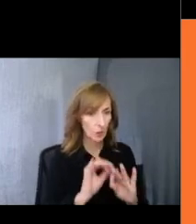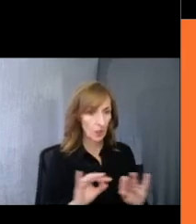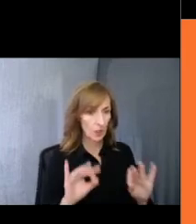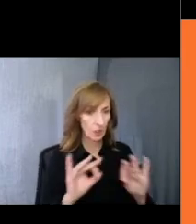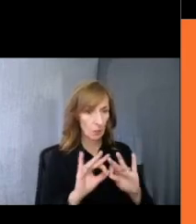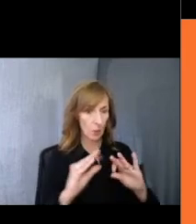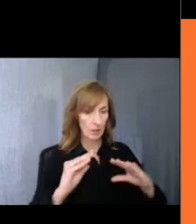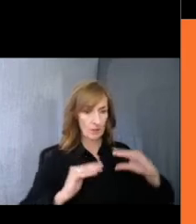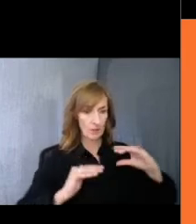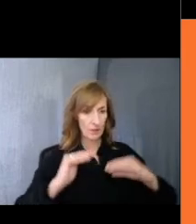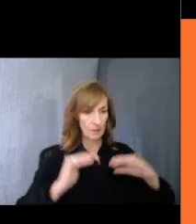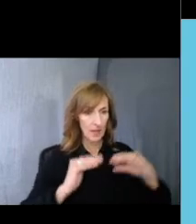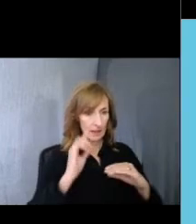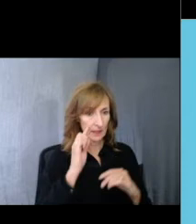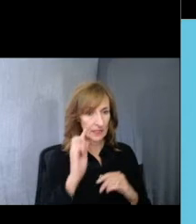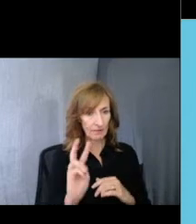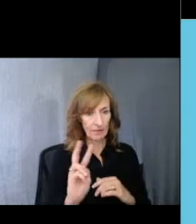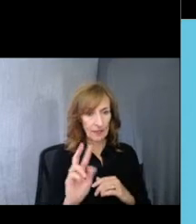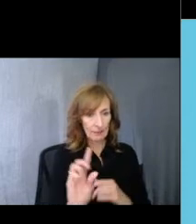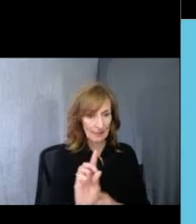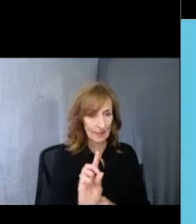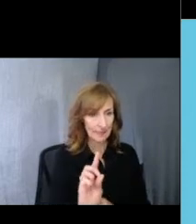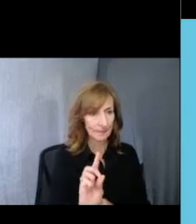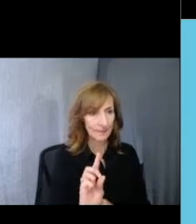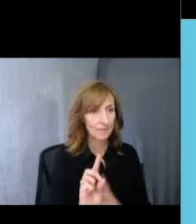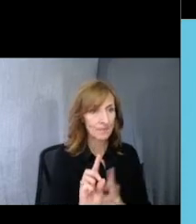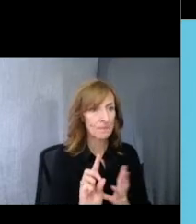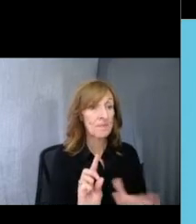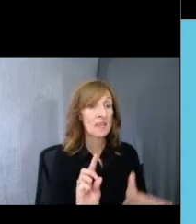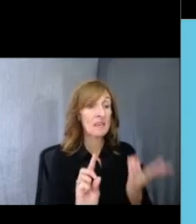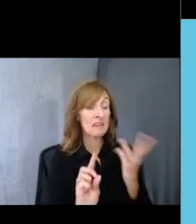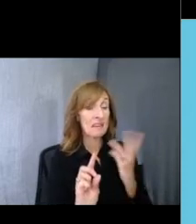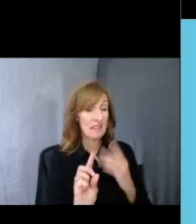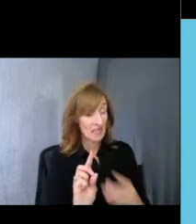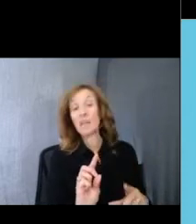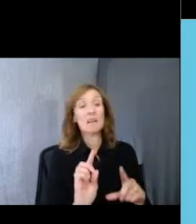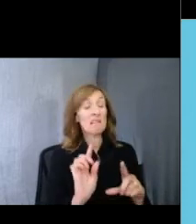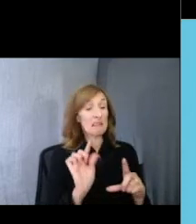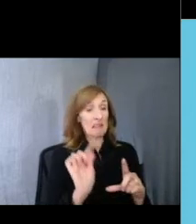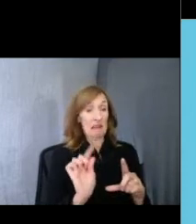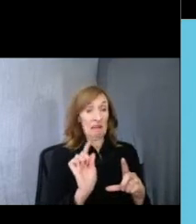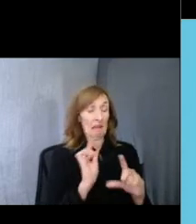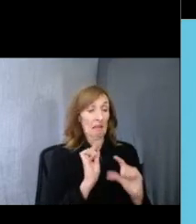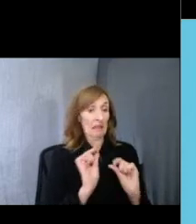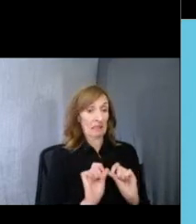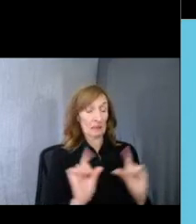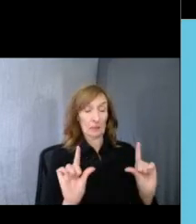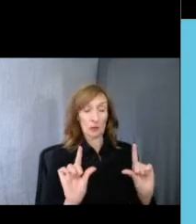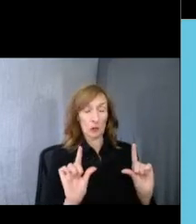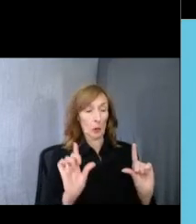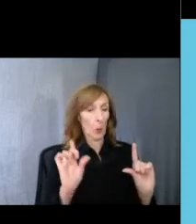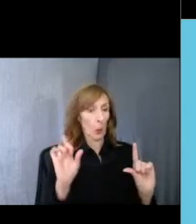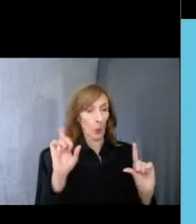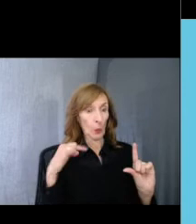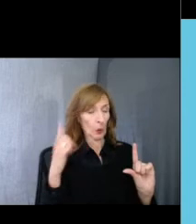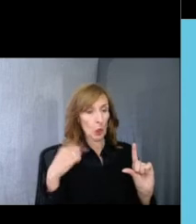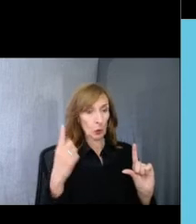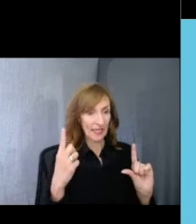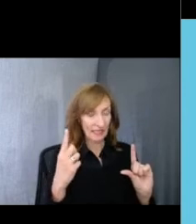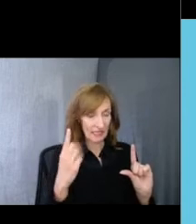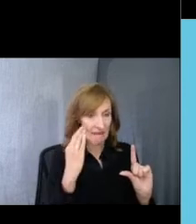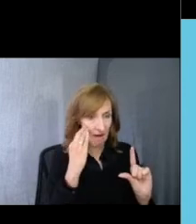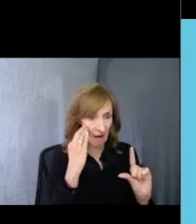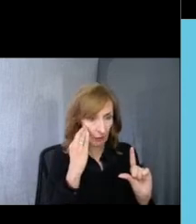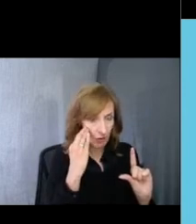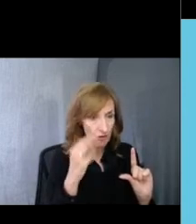vitamin D. So moving on, I know this is just like a crazy, crazy diagram, but the idea here is to